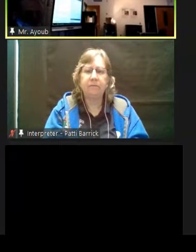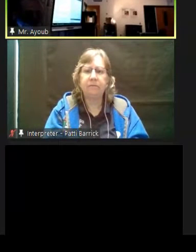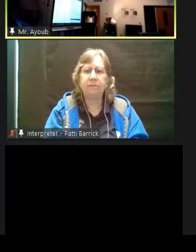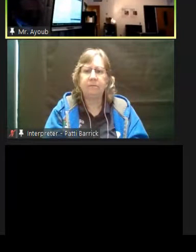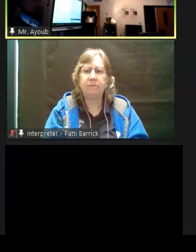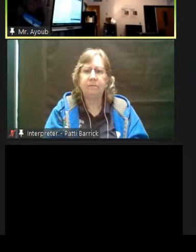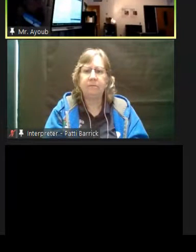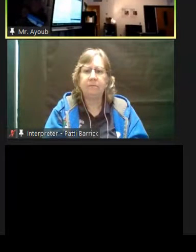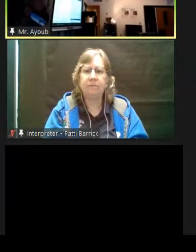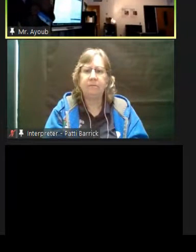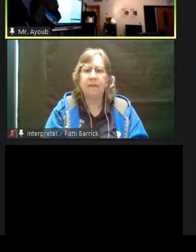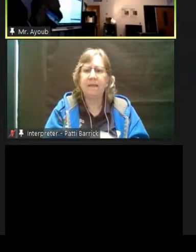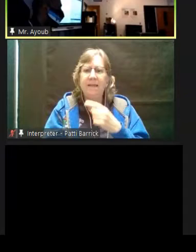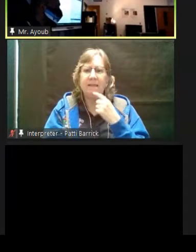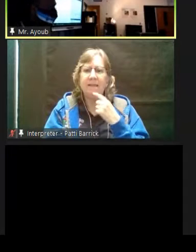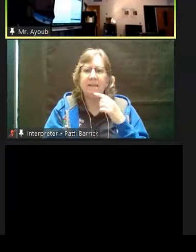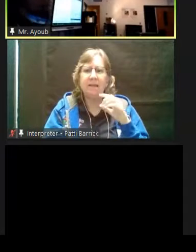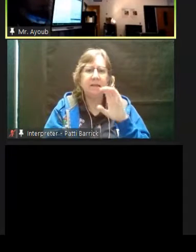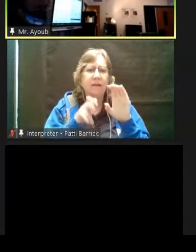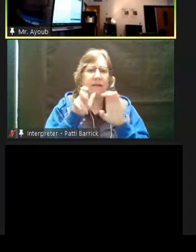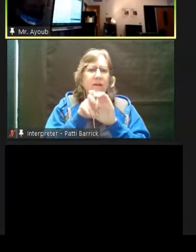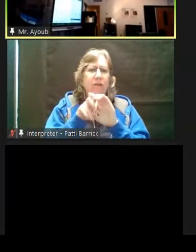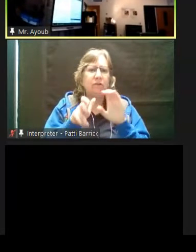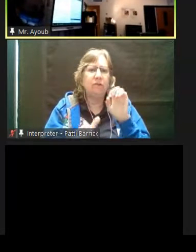So character encoding is like